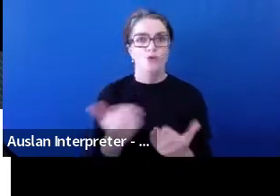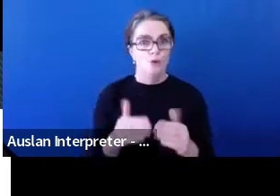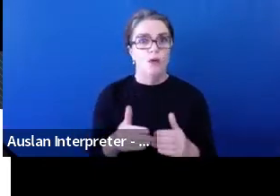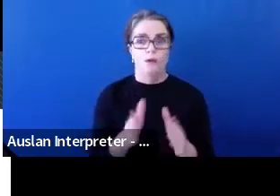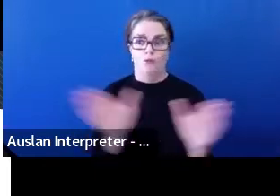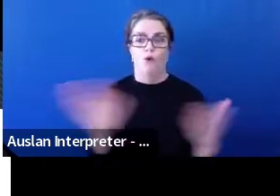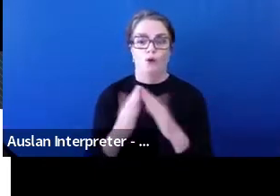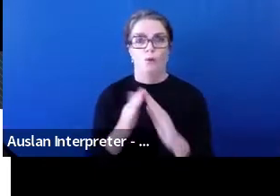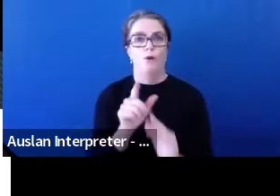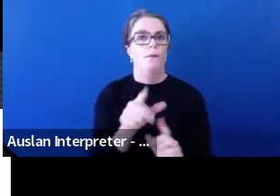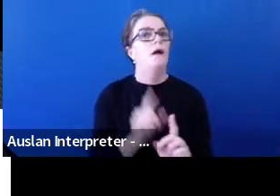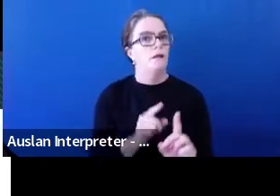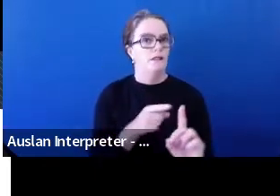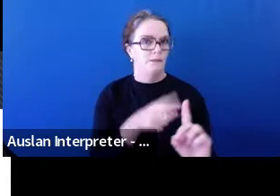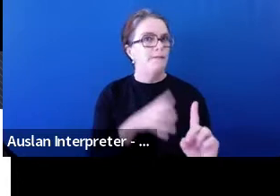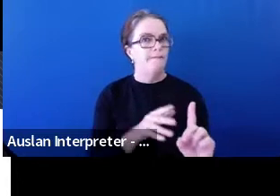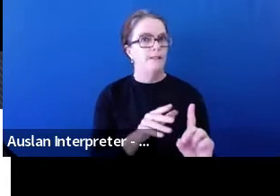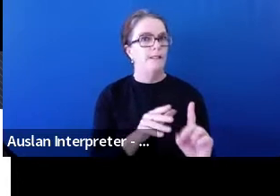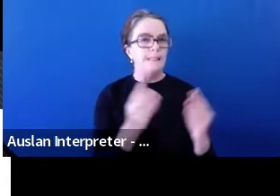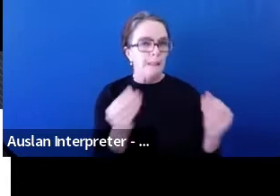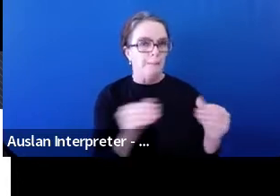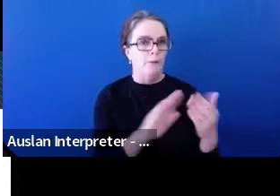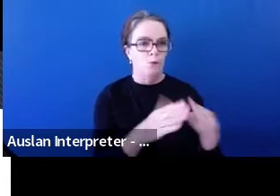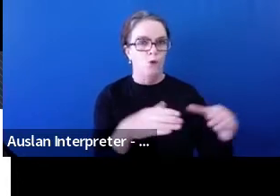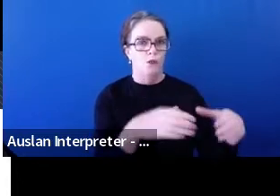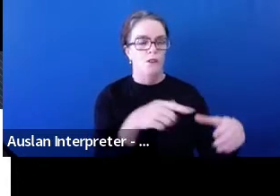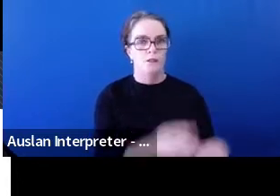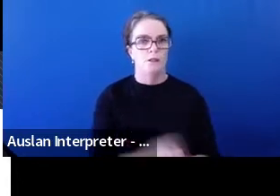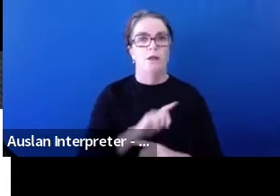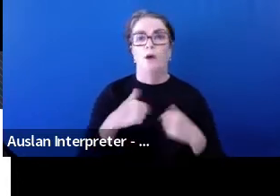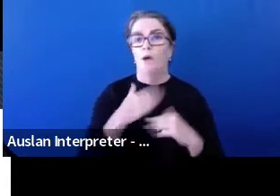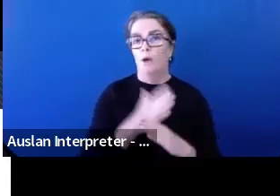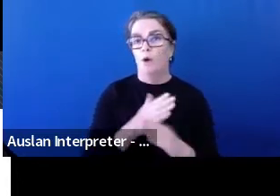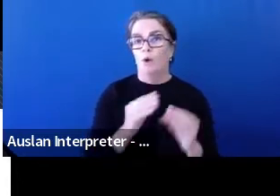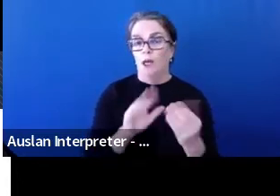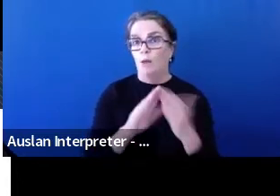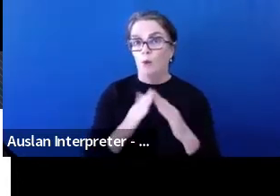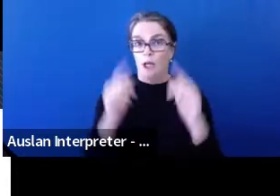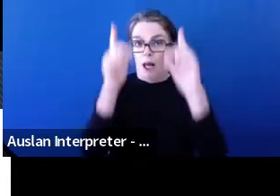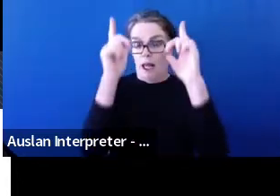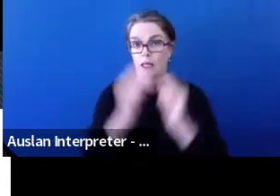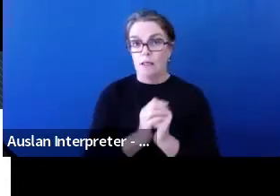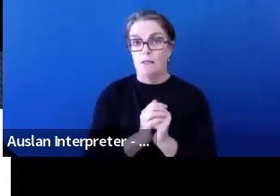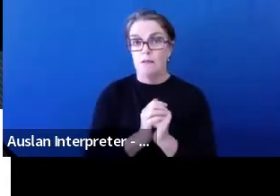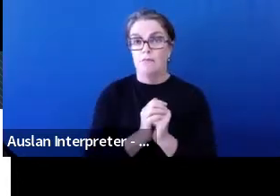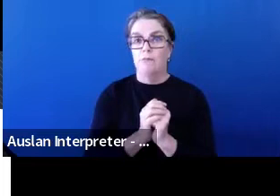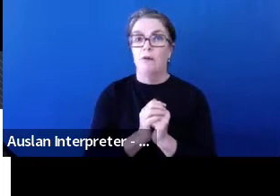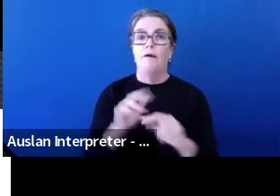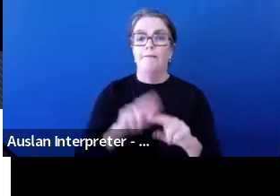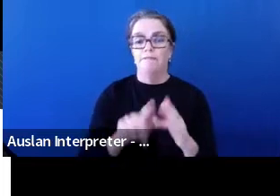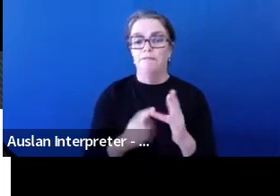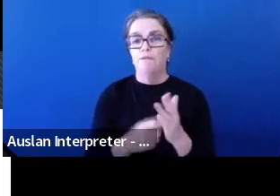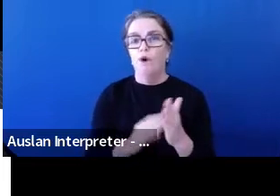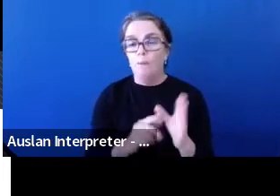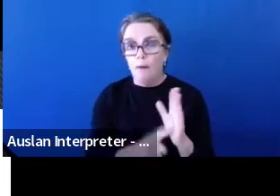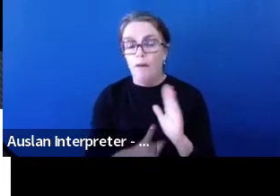communities. Working with community leaders, formal and informal, faith groups and